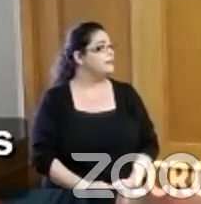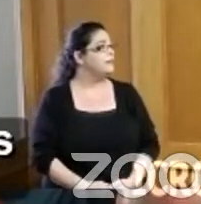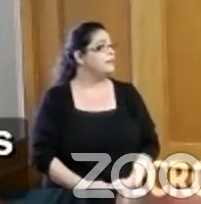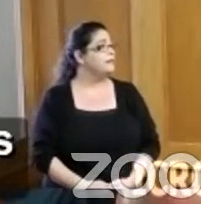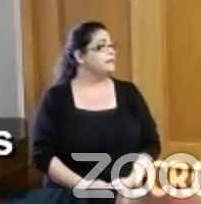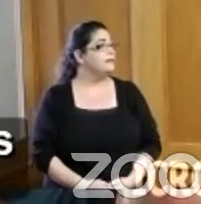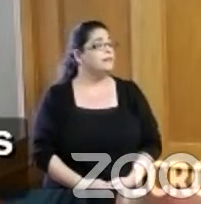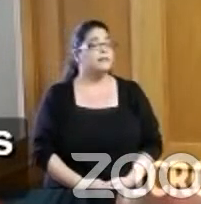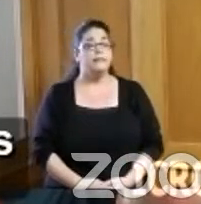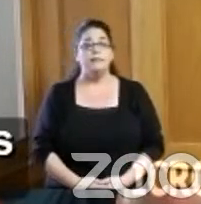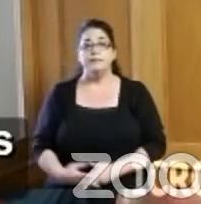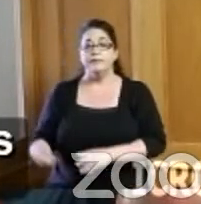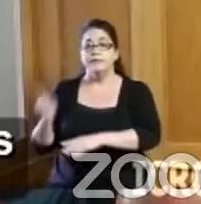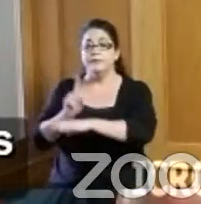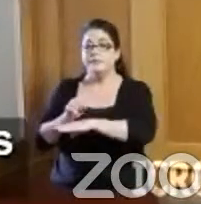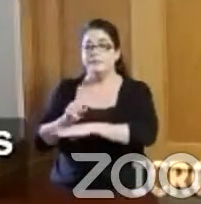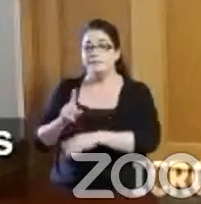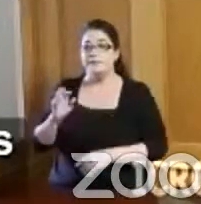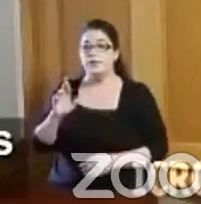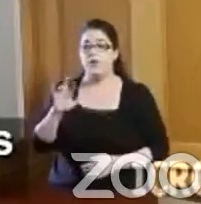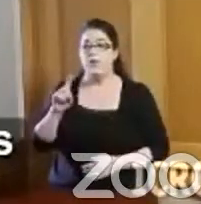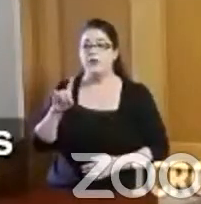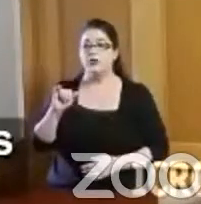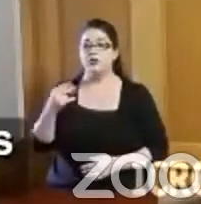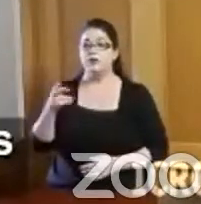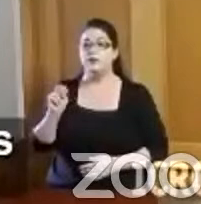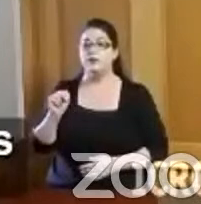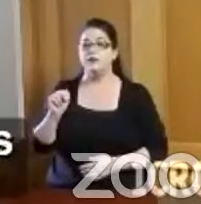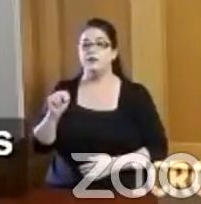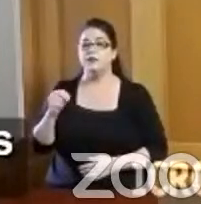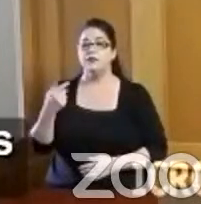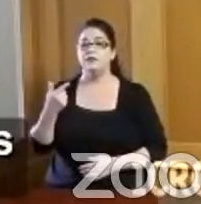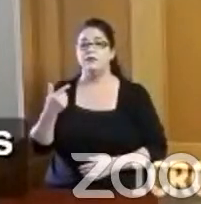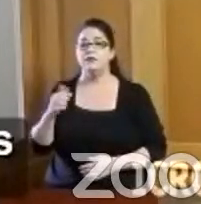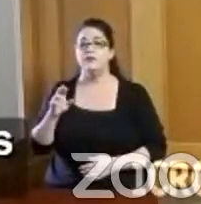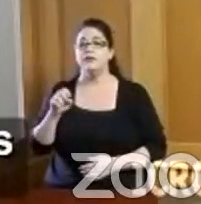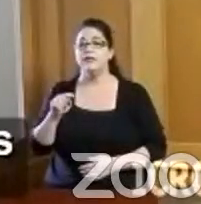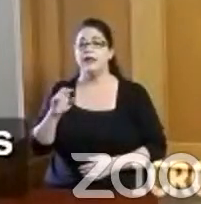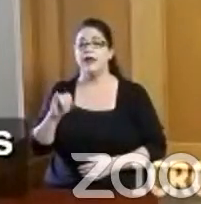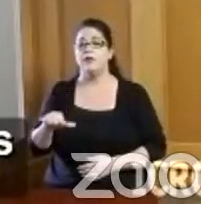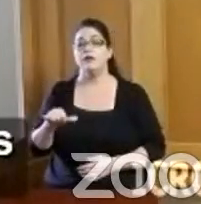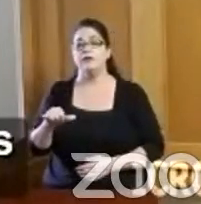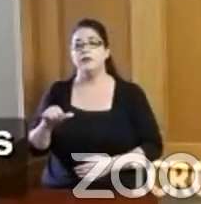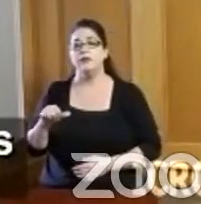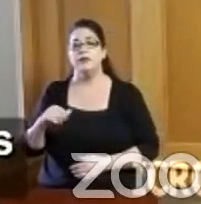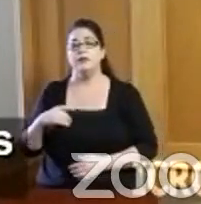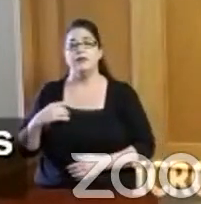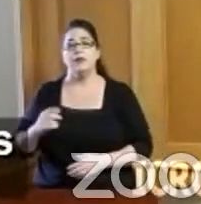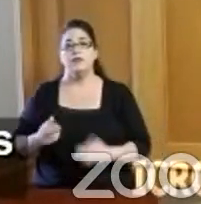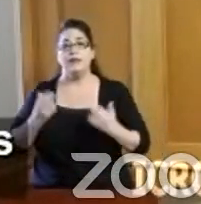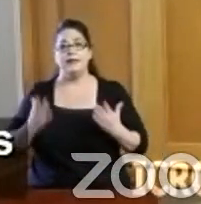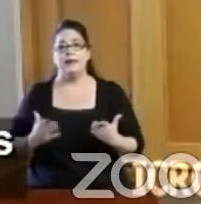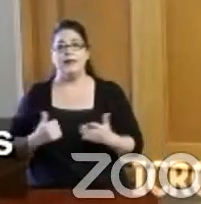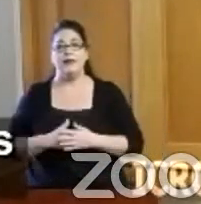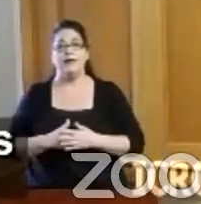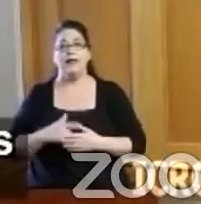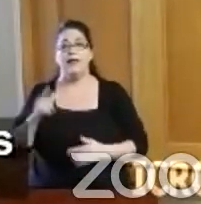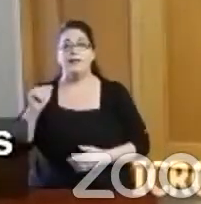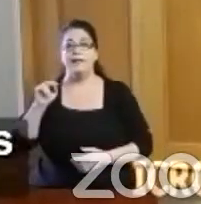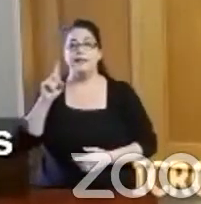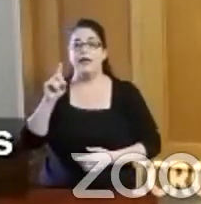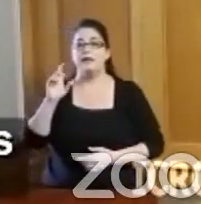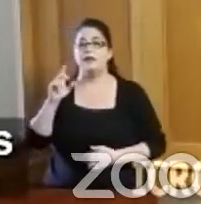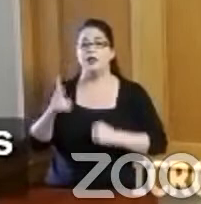Commissioners, I'm Roland Johnson, Green Township resident, and serve on the boards of both Cardinal Land Conservancy and